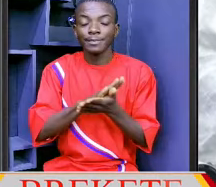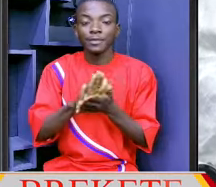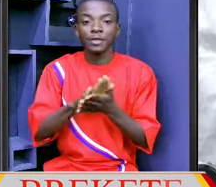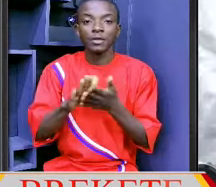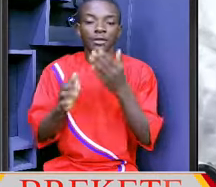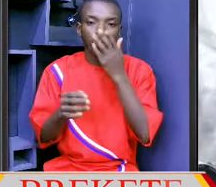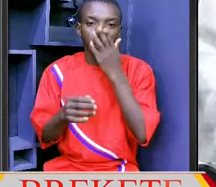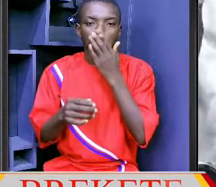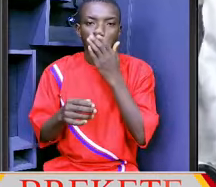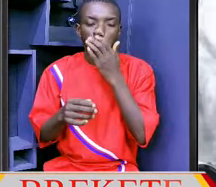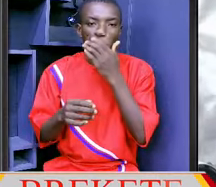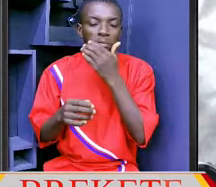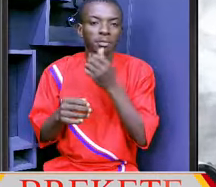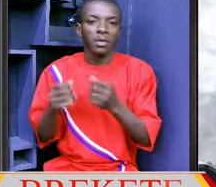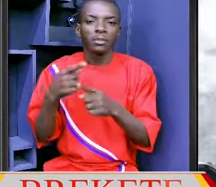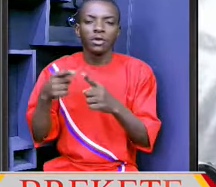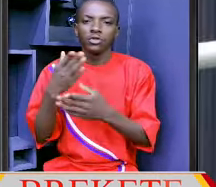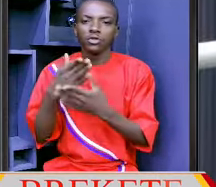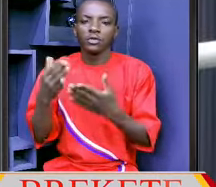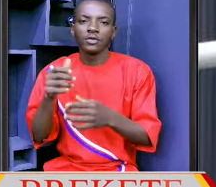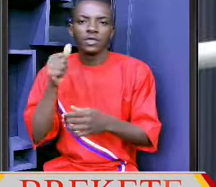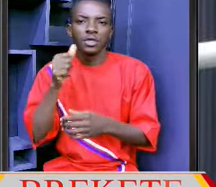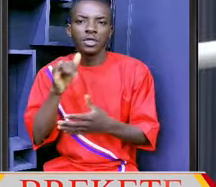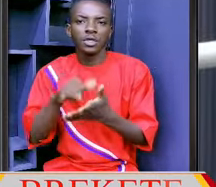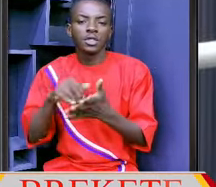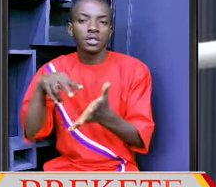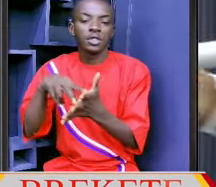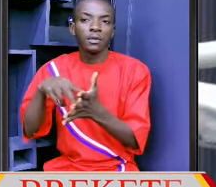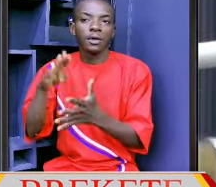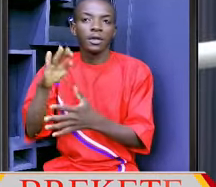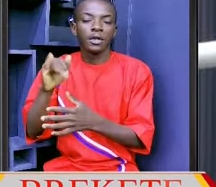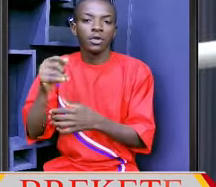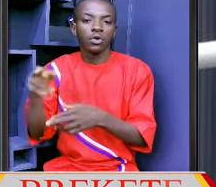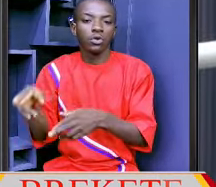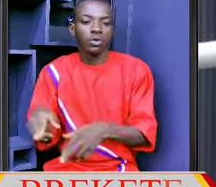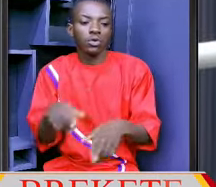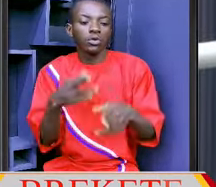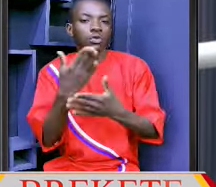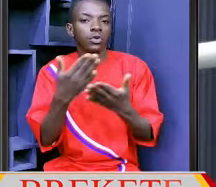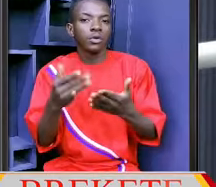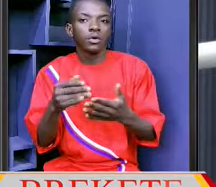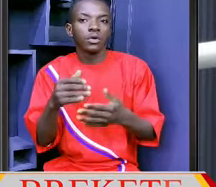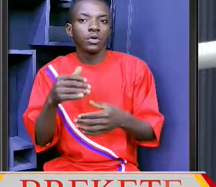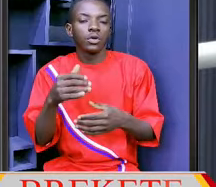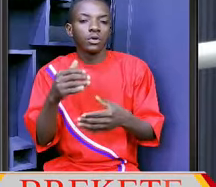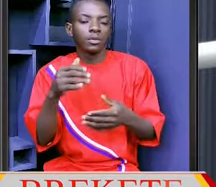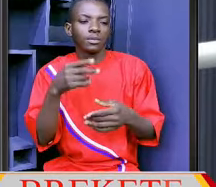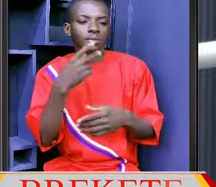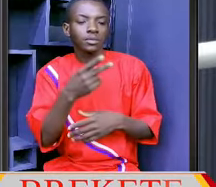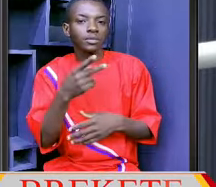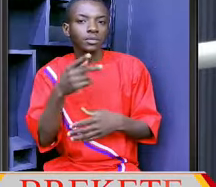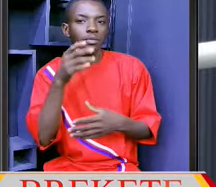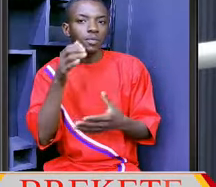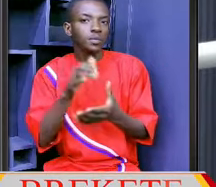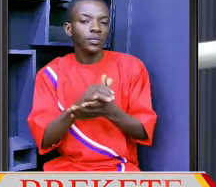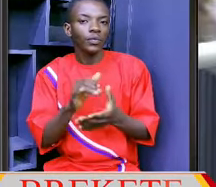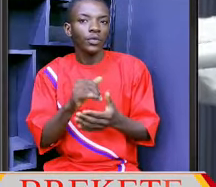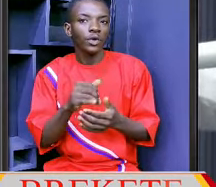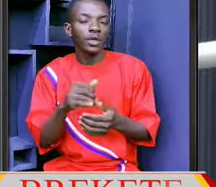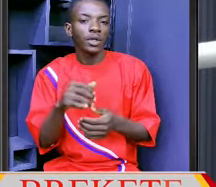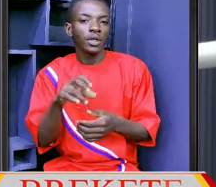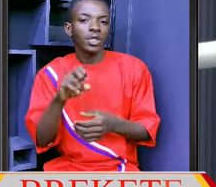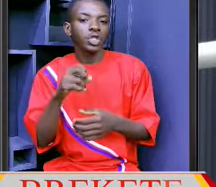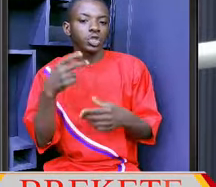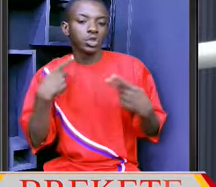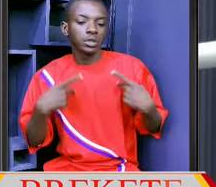But some of these girls, where they stand by the road, where some of una go pass with una wives and children, they tell you, say, see them, na asha,